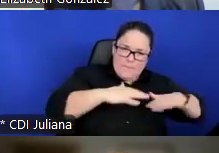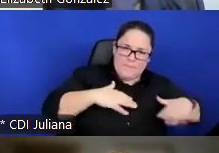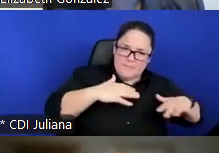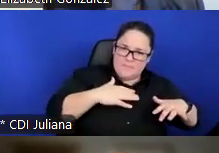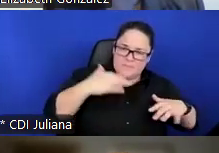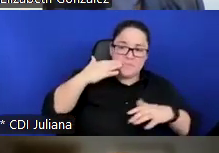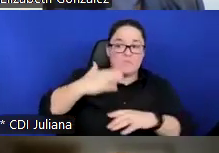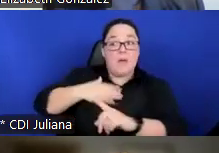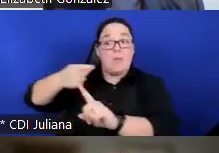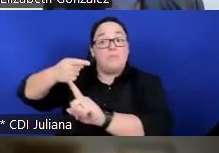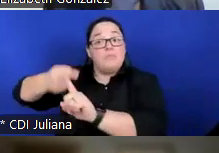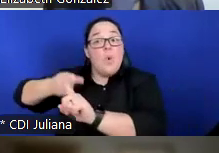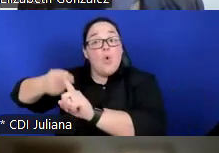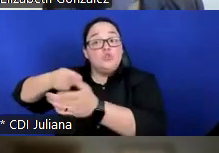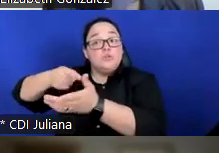No.